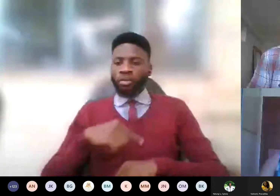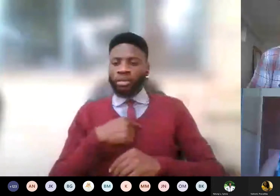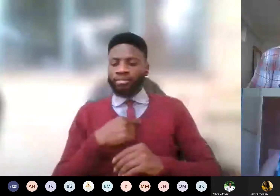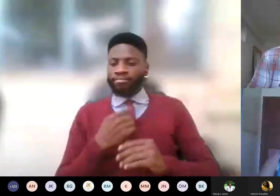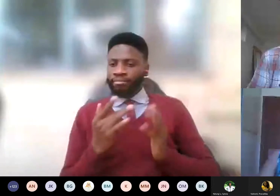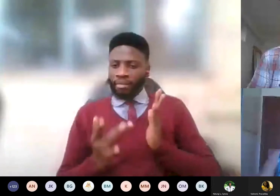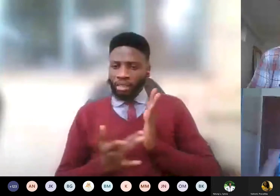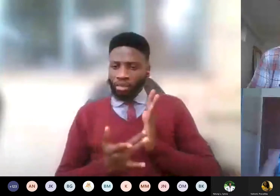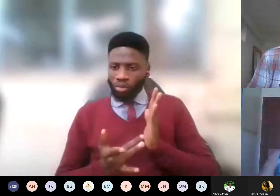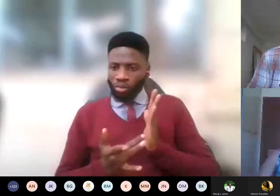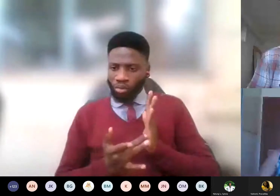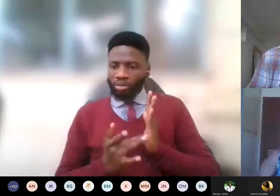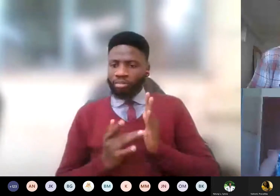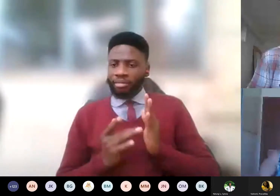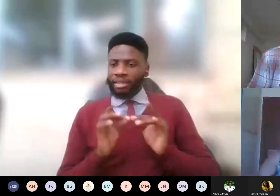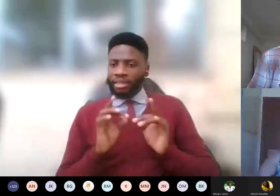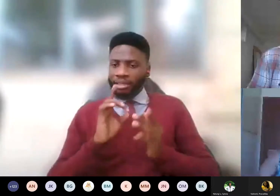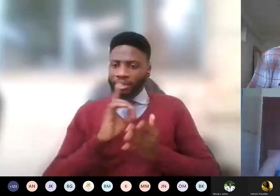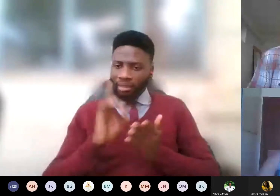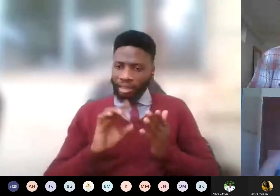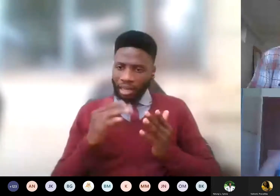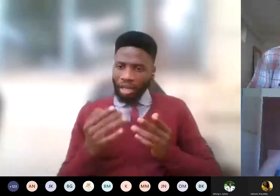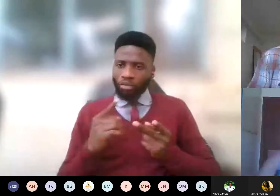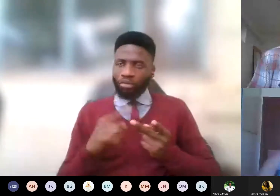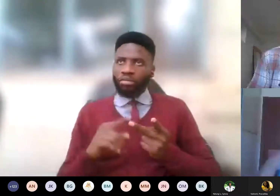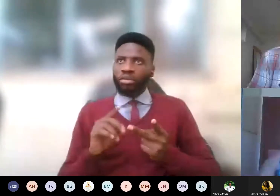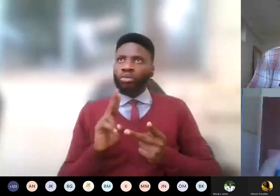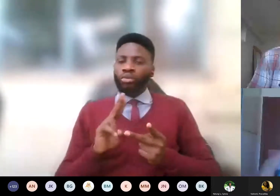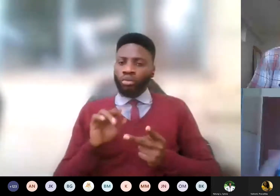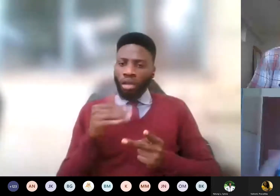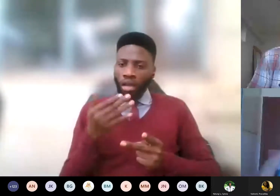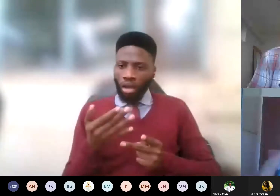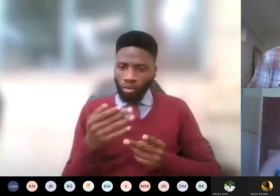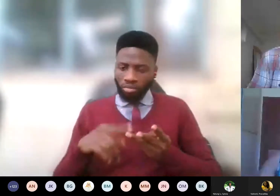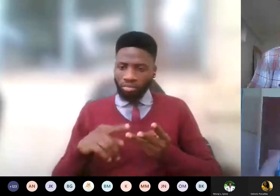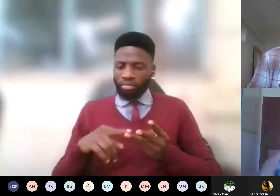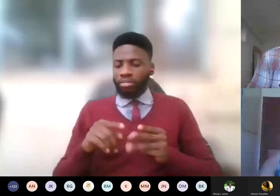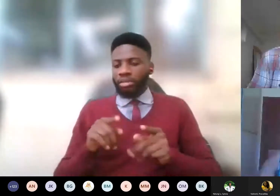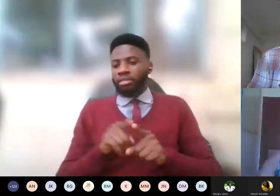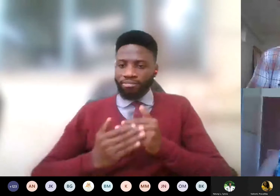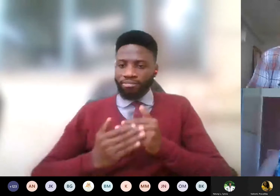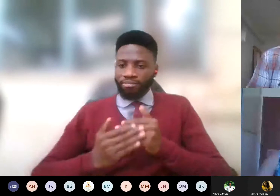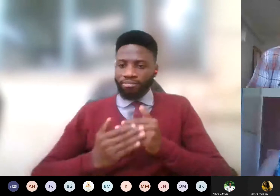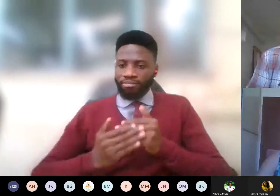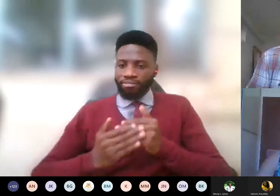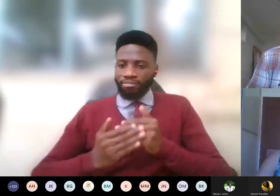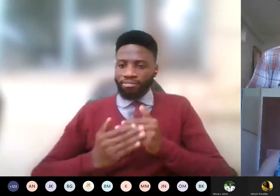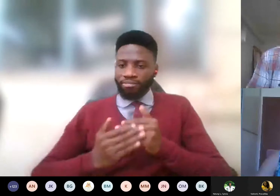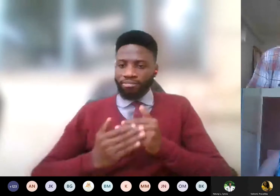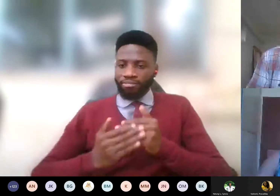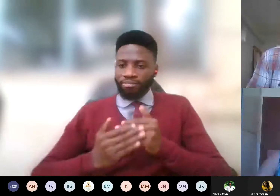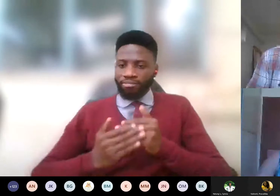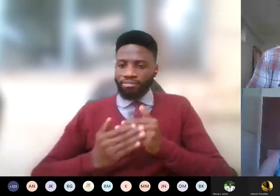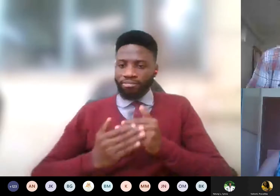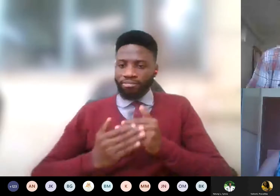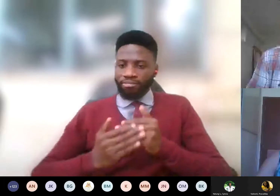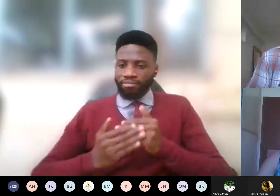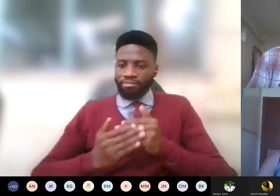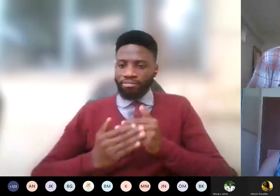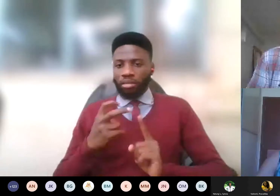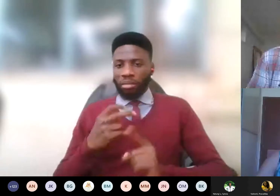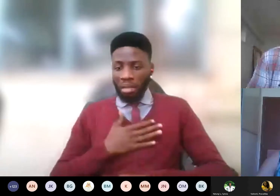that and have high integrity in saying when their product or service doesn't meet that need, that they need to change and